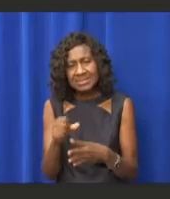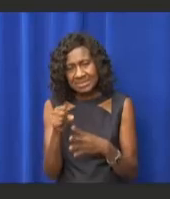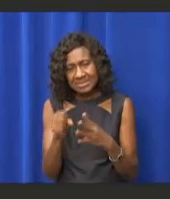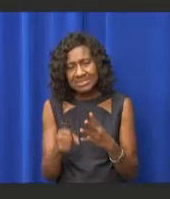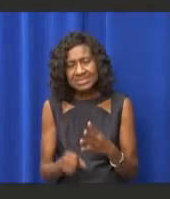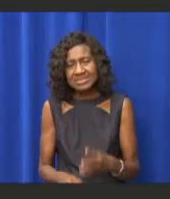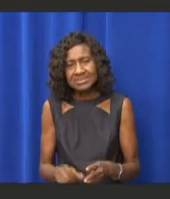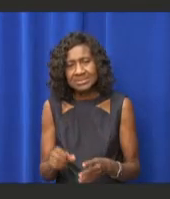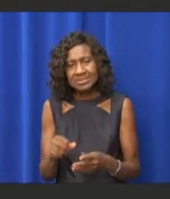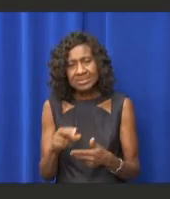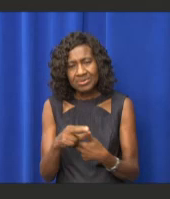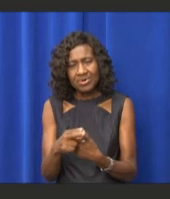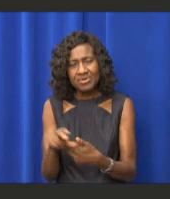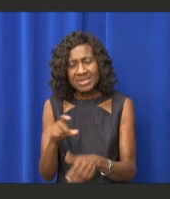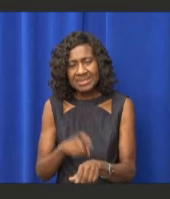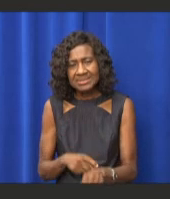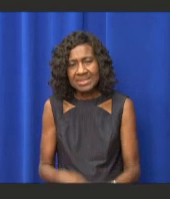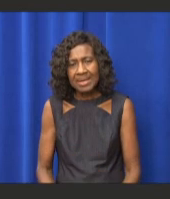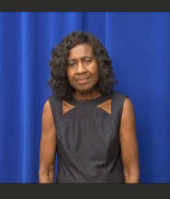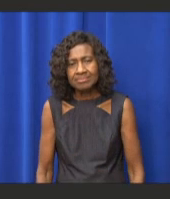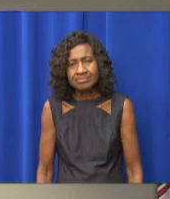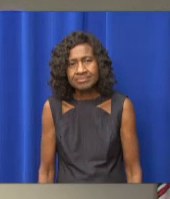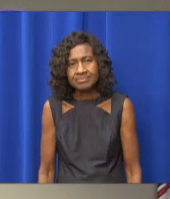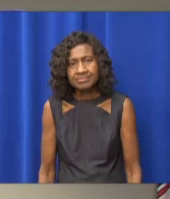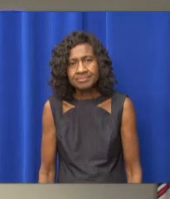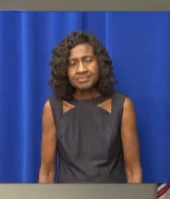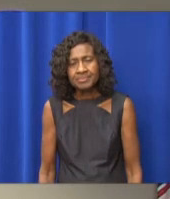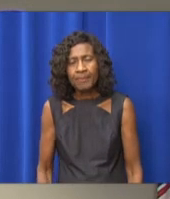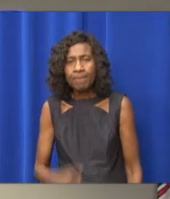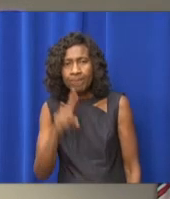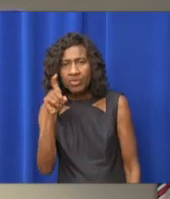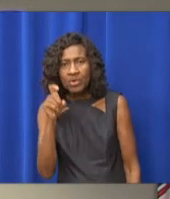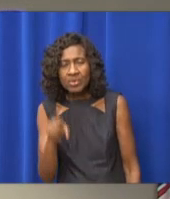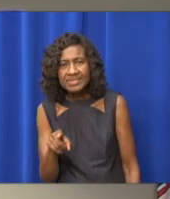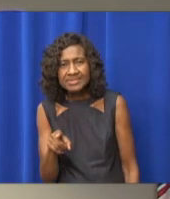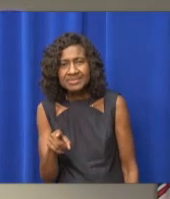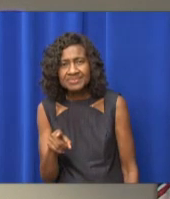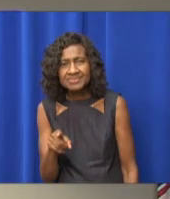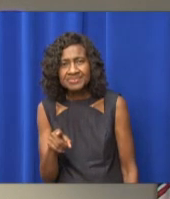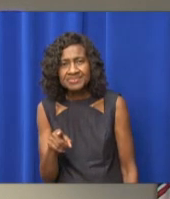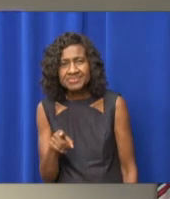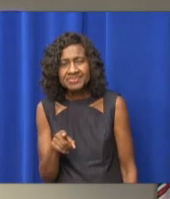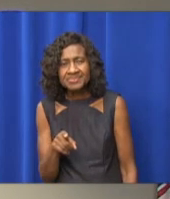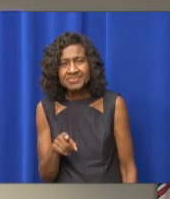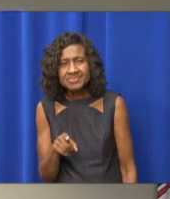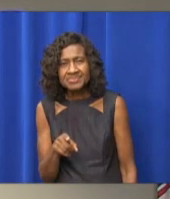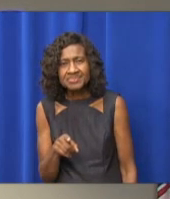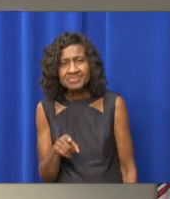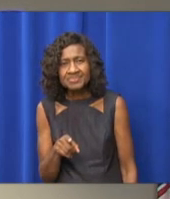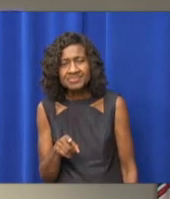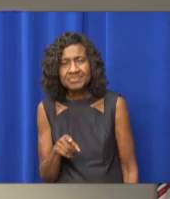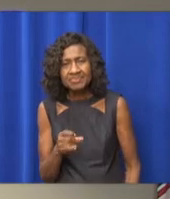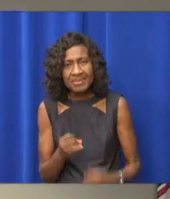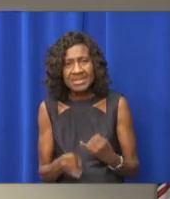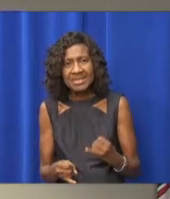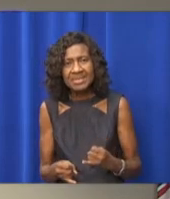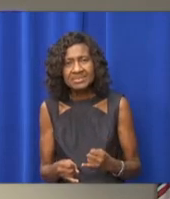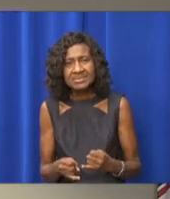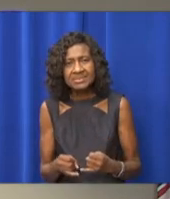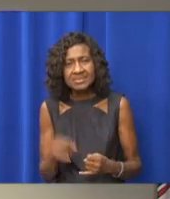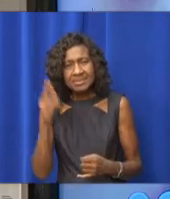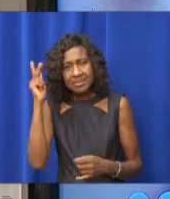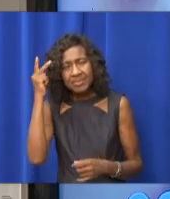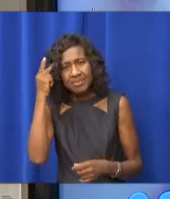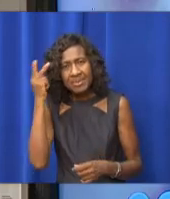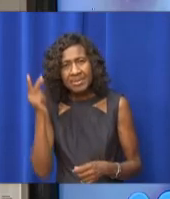Thank you very much. That's it from me. Okay, thank you, Shanda. I do have a question, lots of questions, but we'll end with this one. Premier McLaughlin,